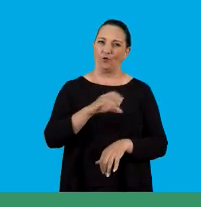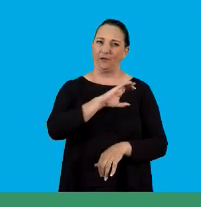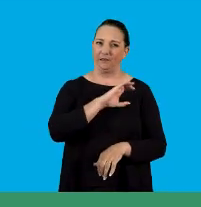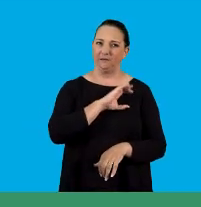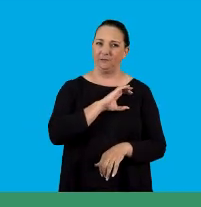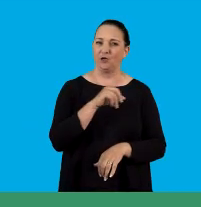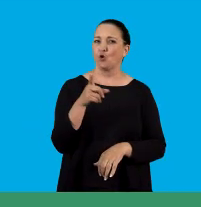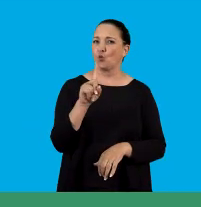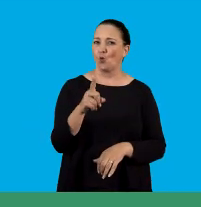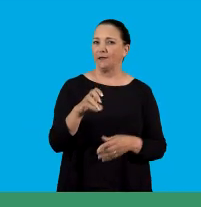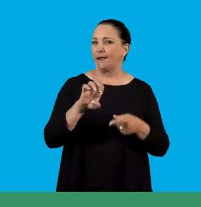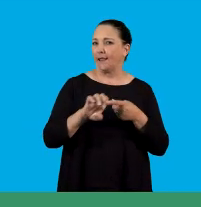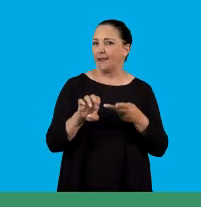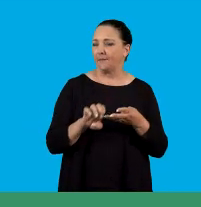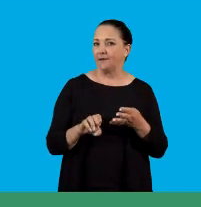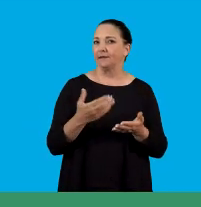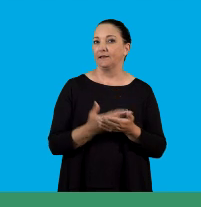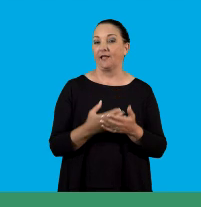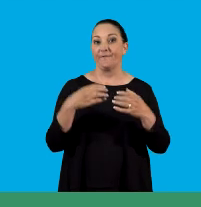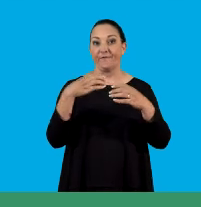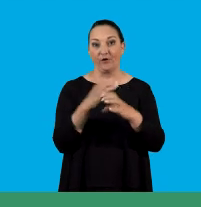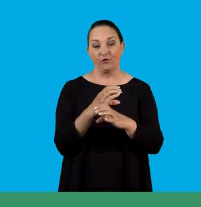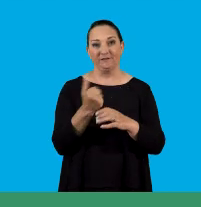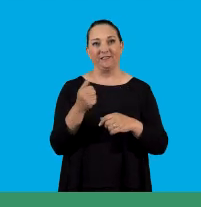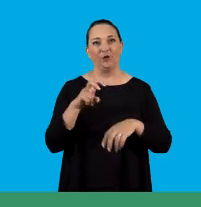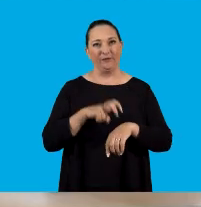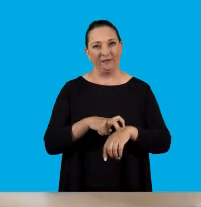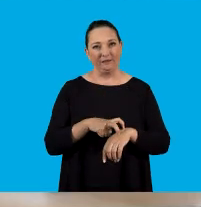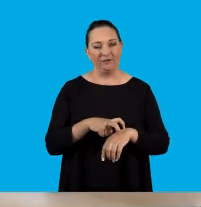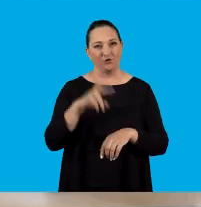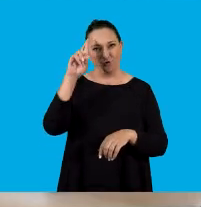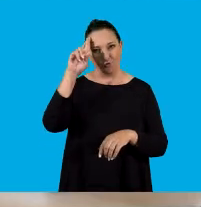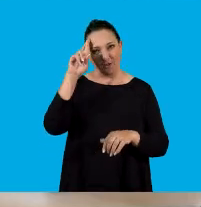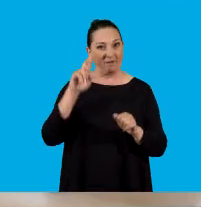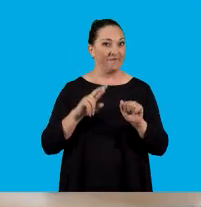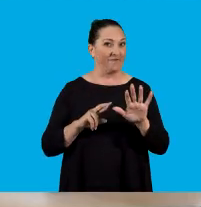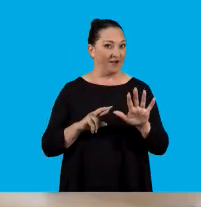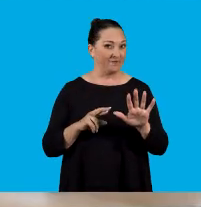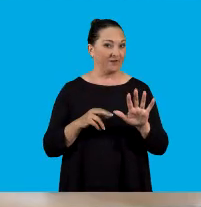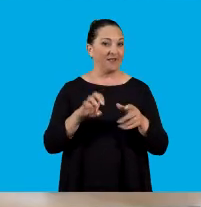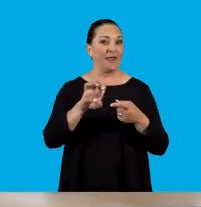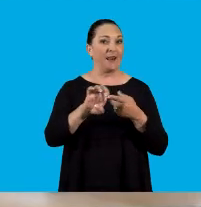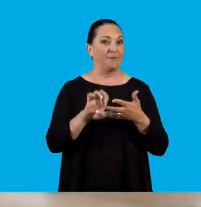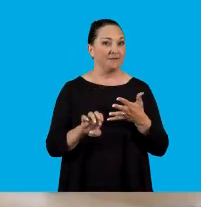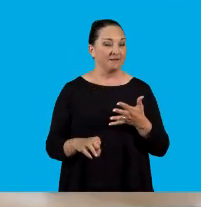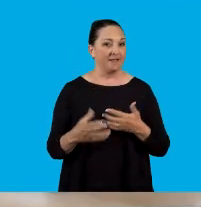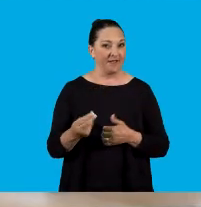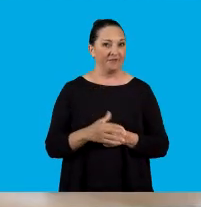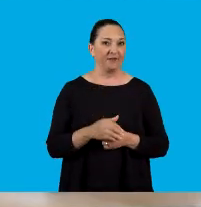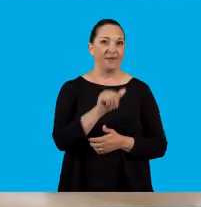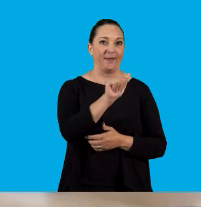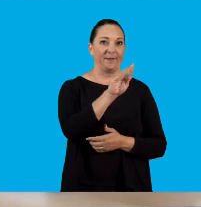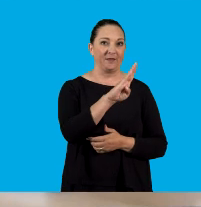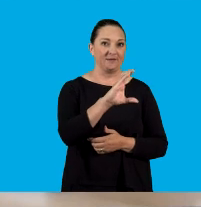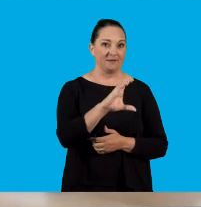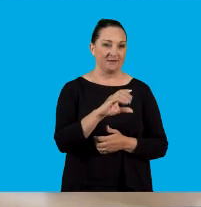customers and which element would focus on that. Because remember, we have 5 elements, and here you have option A, B, and